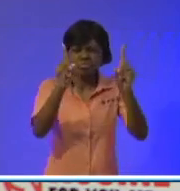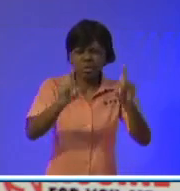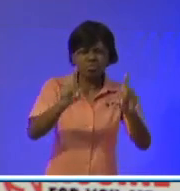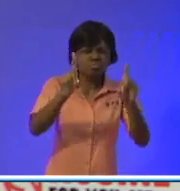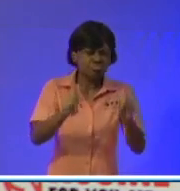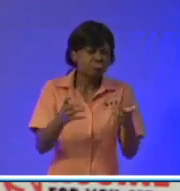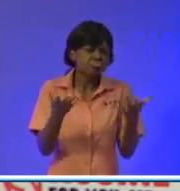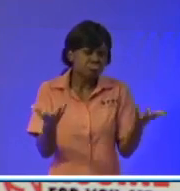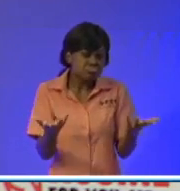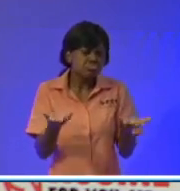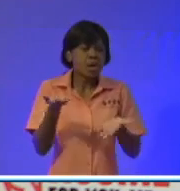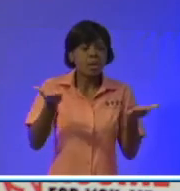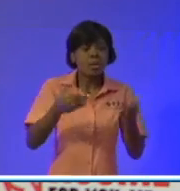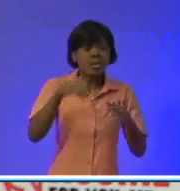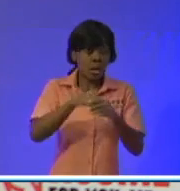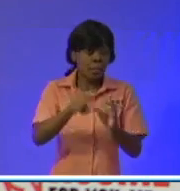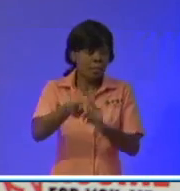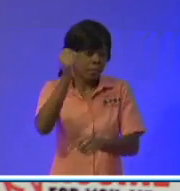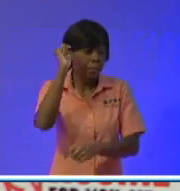We have another